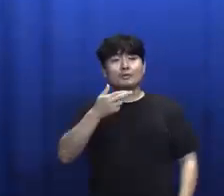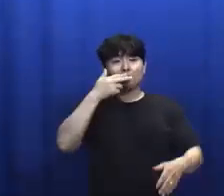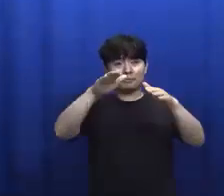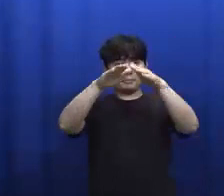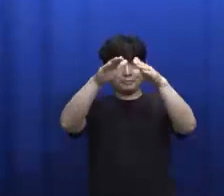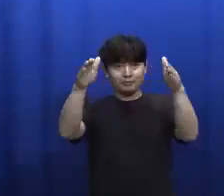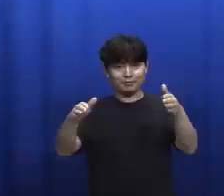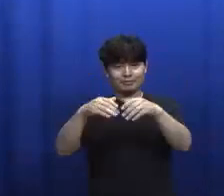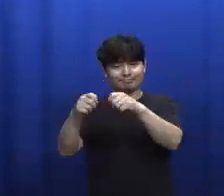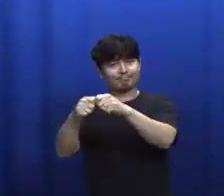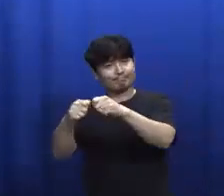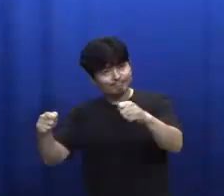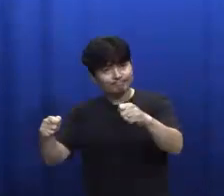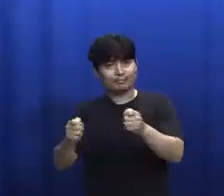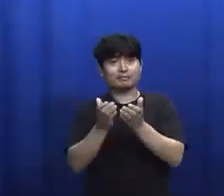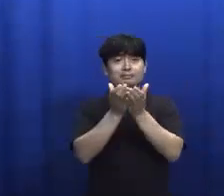of resources.